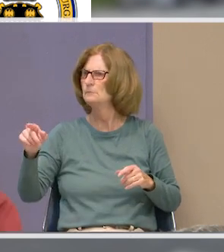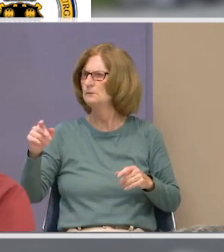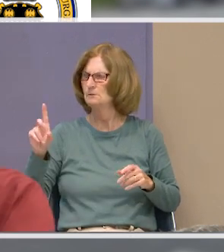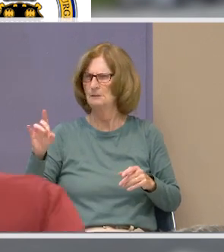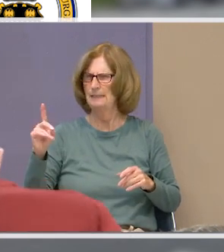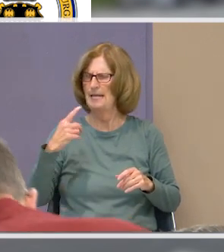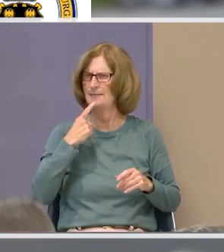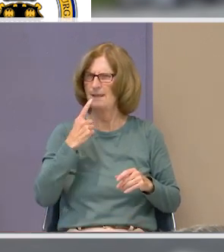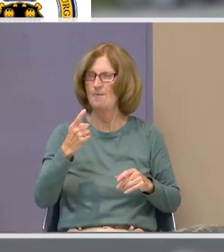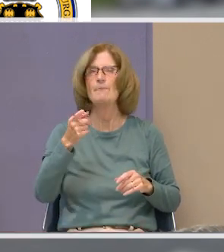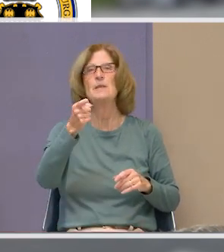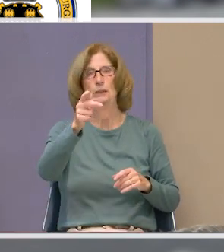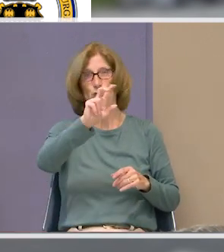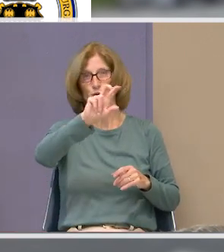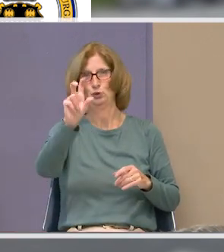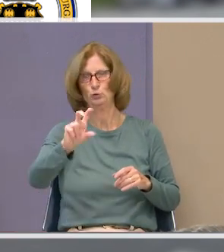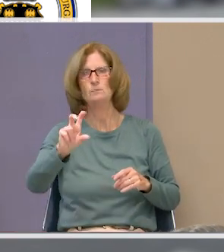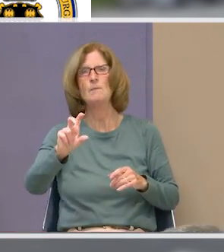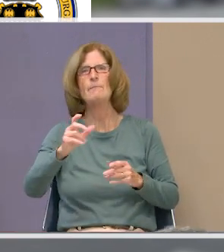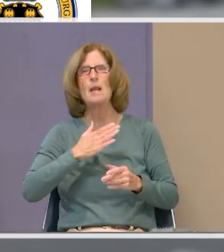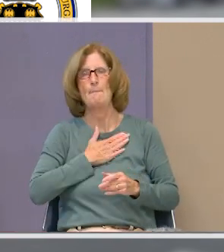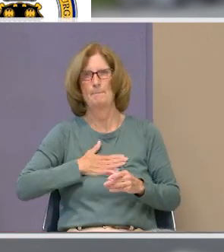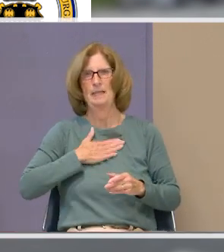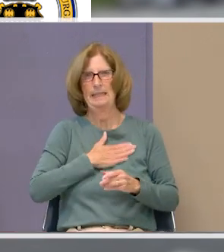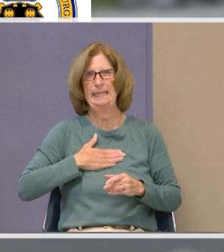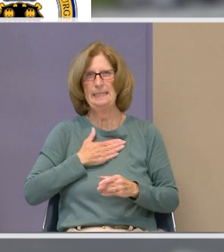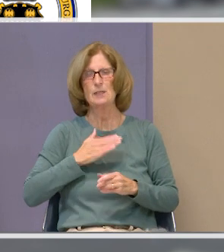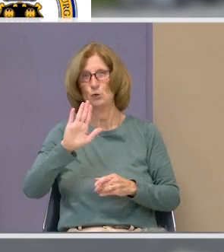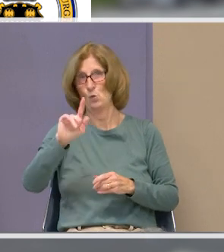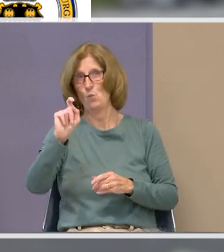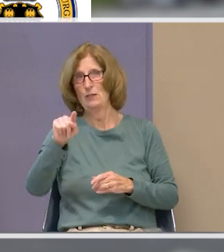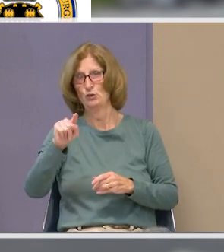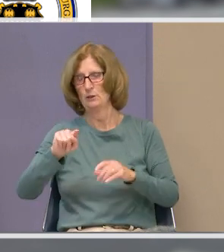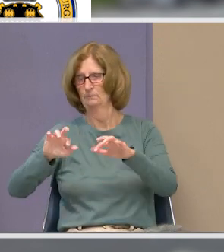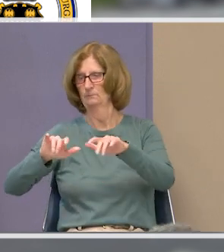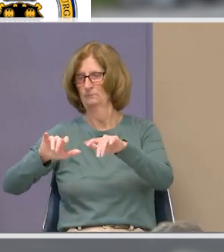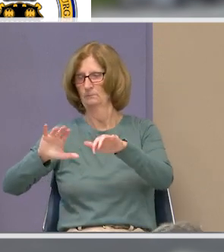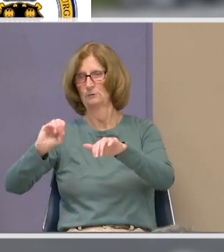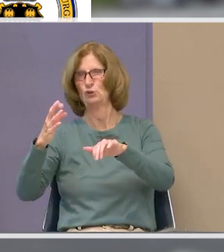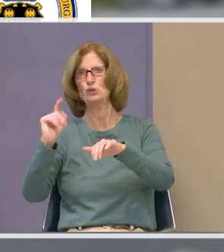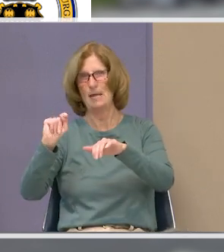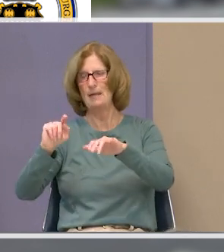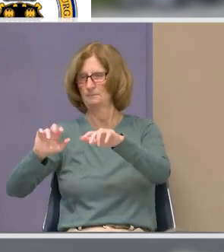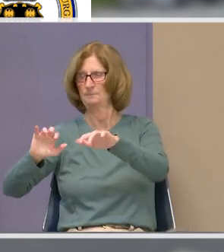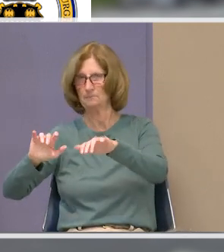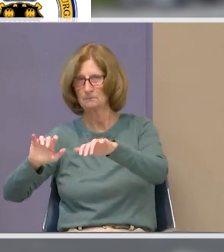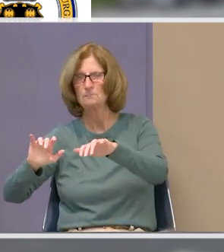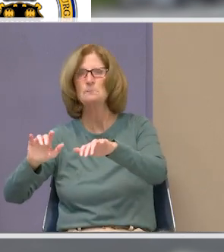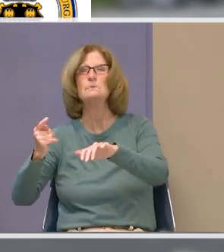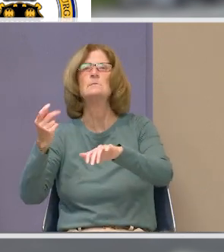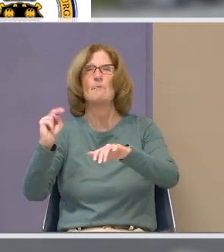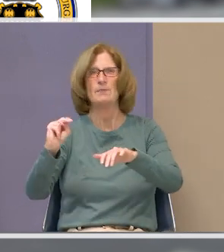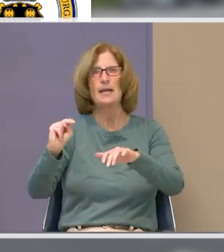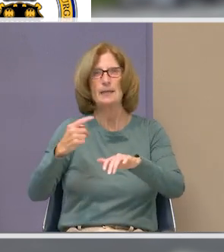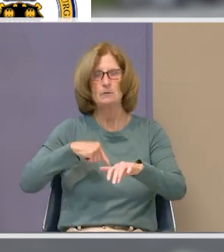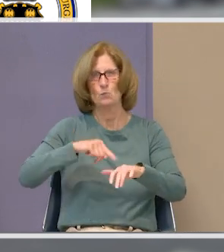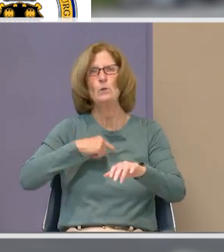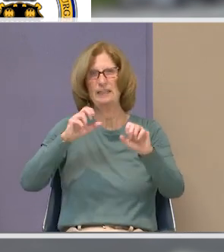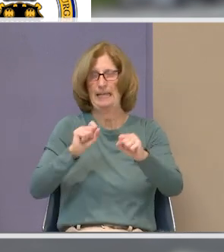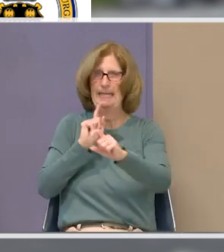but if you're on Zoom, please submit your questions through the chat there. We'll be monitoring that at the end and asking those questions for you